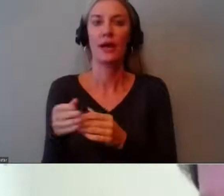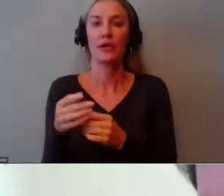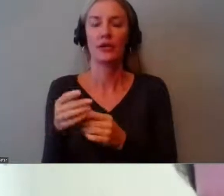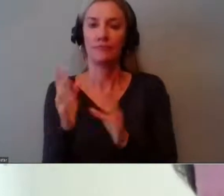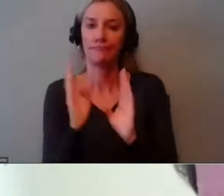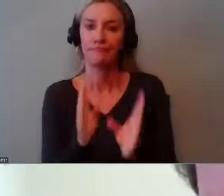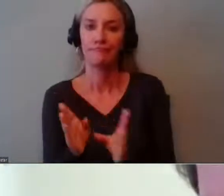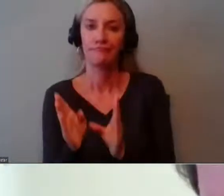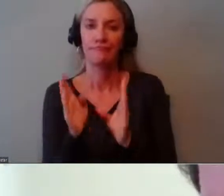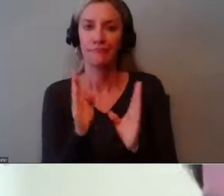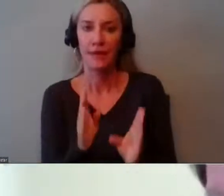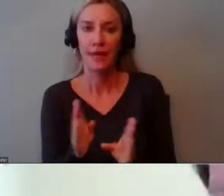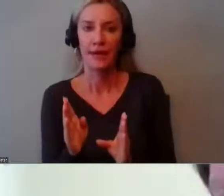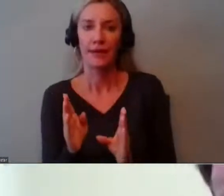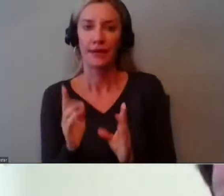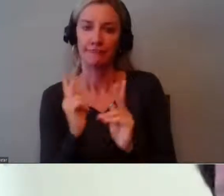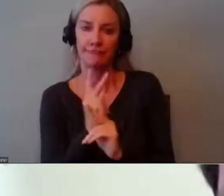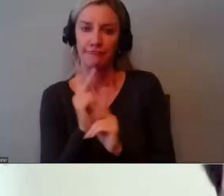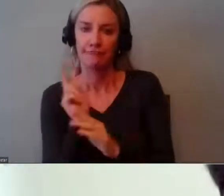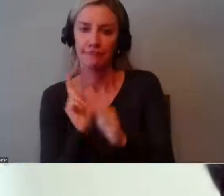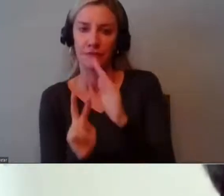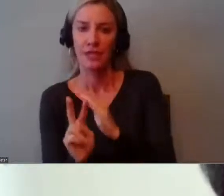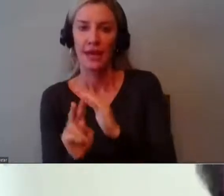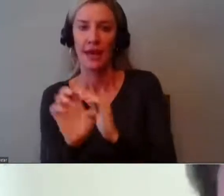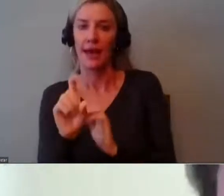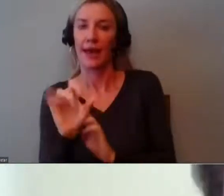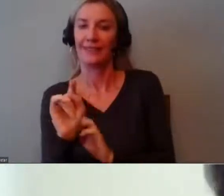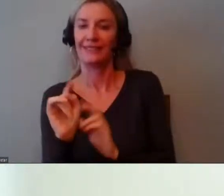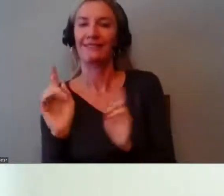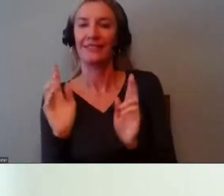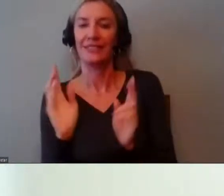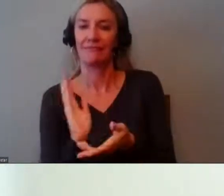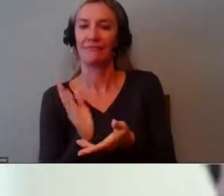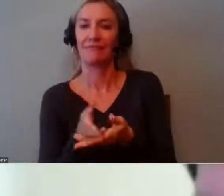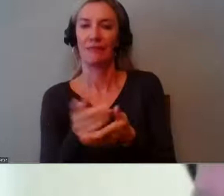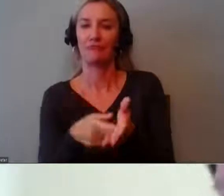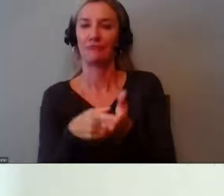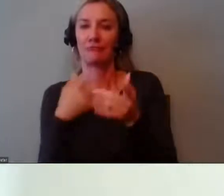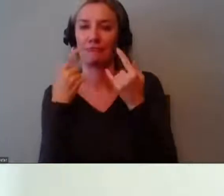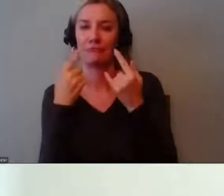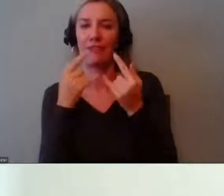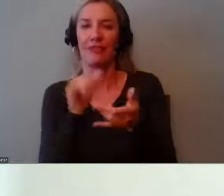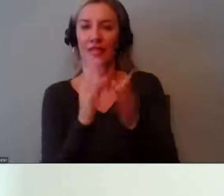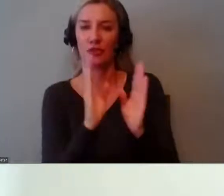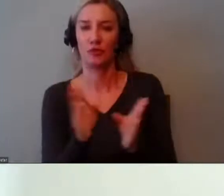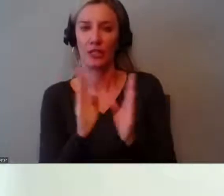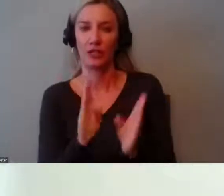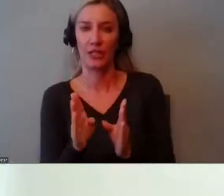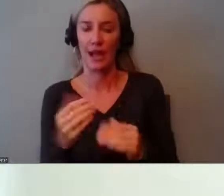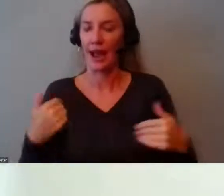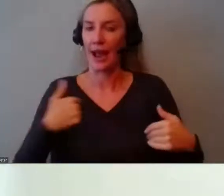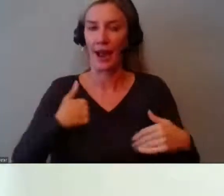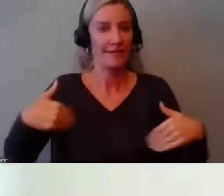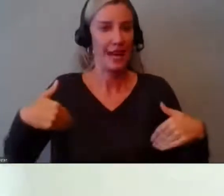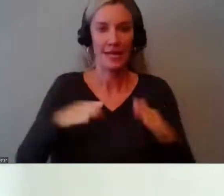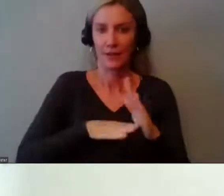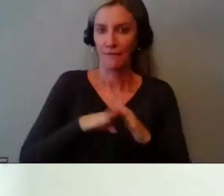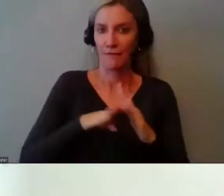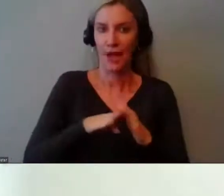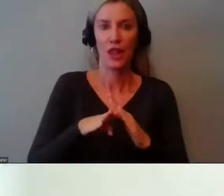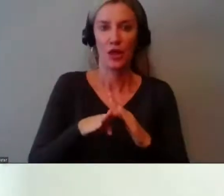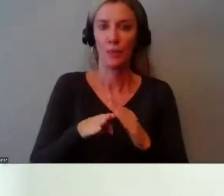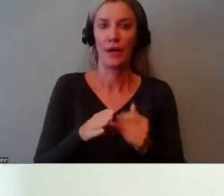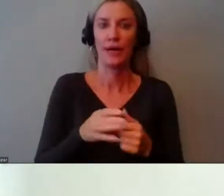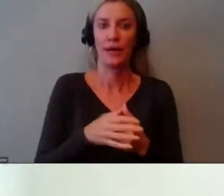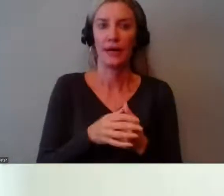the exit strategy. And I have not developed an exit strategy for us at